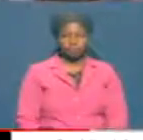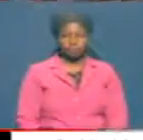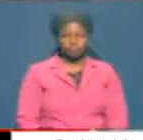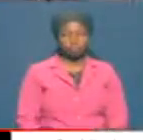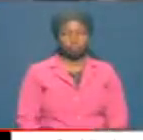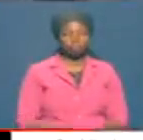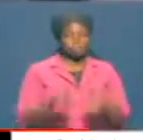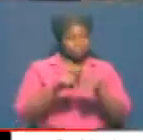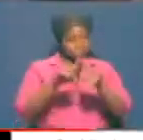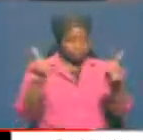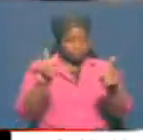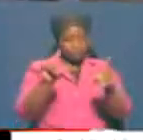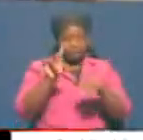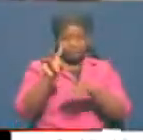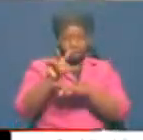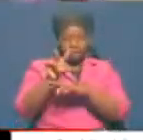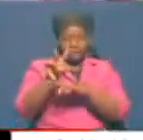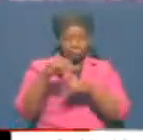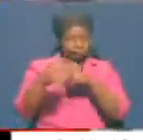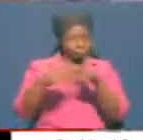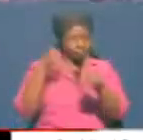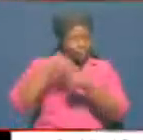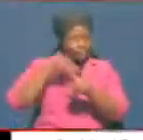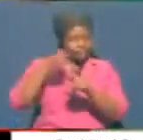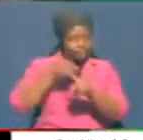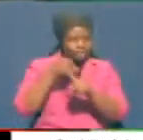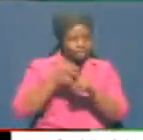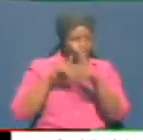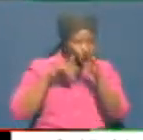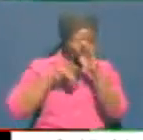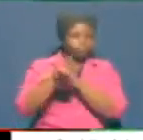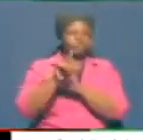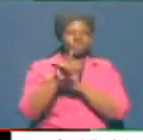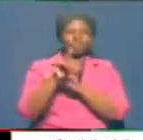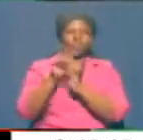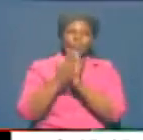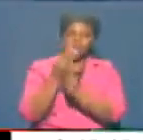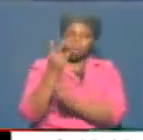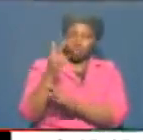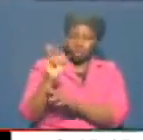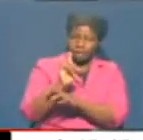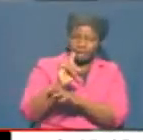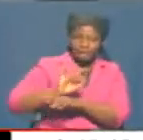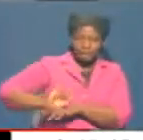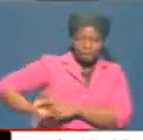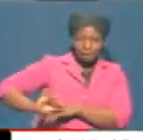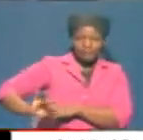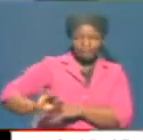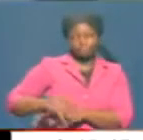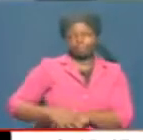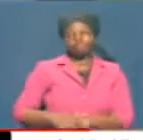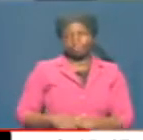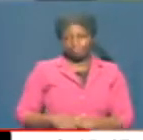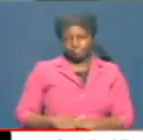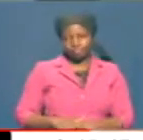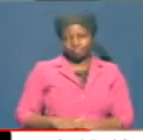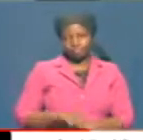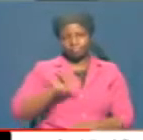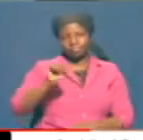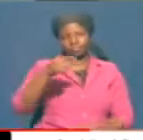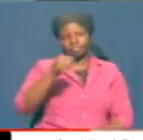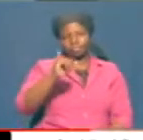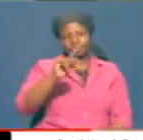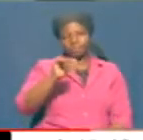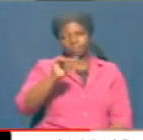However, Vihiga kept the fight and scored the winner with 2 minutes remaining when Harambee Starlets forward Shikangwa dumped home a header, rising